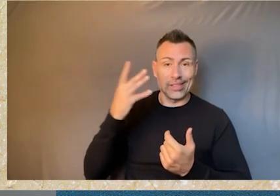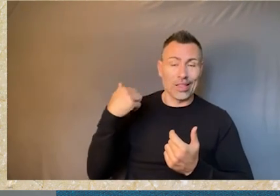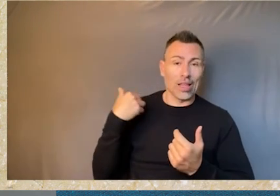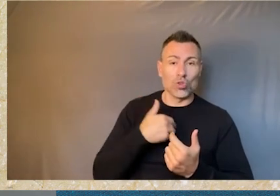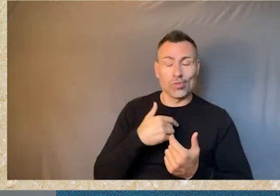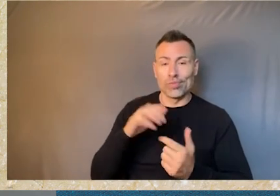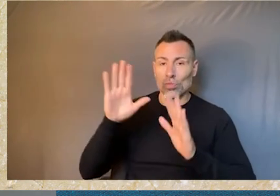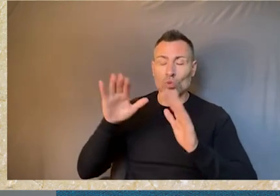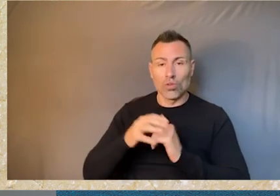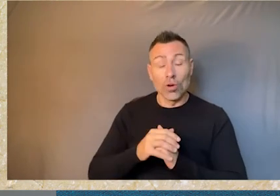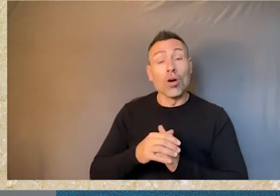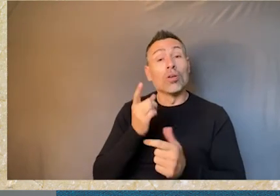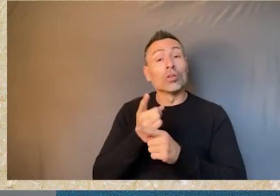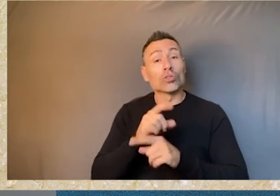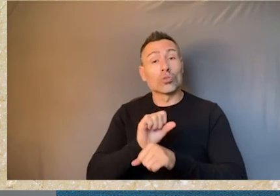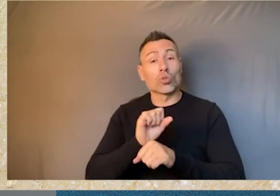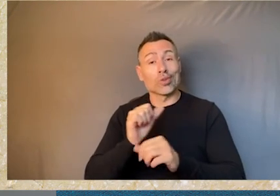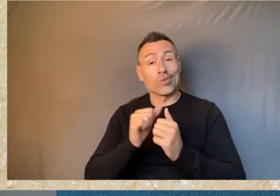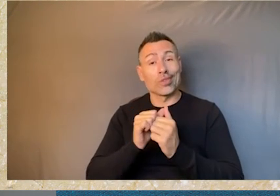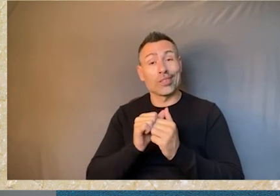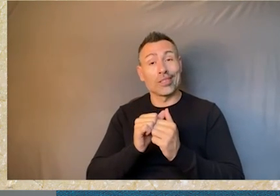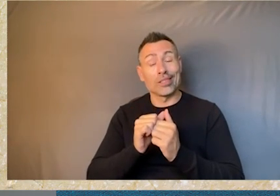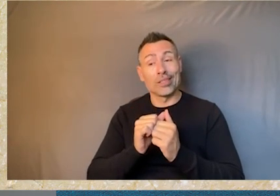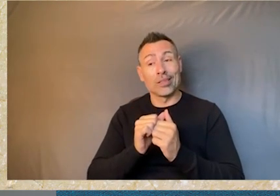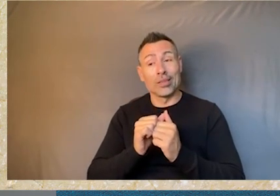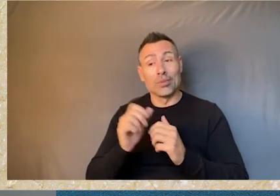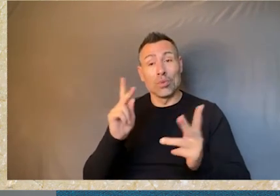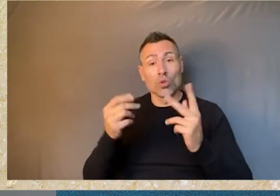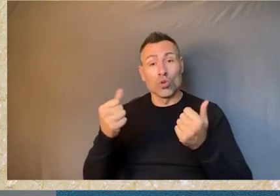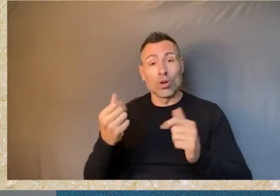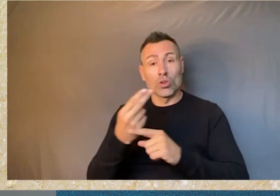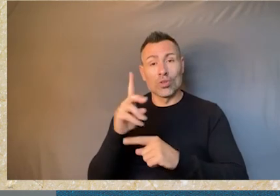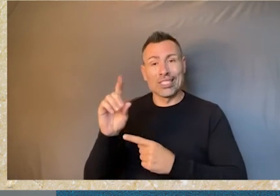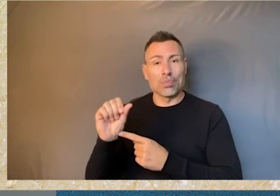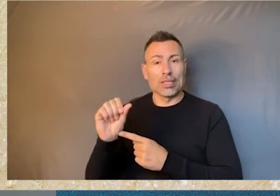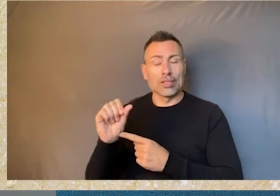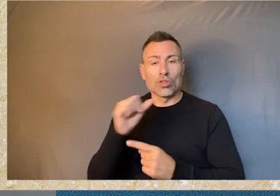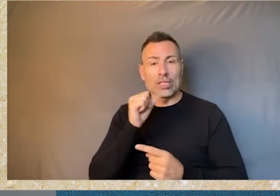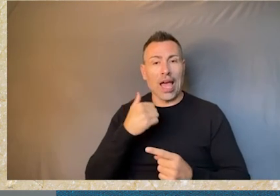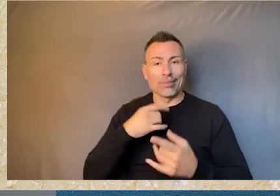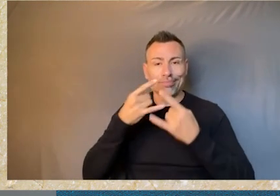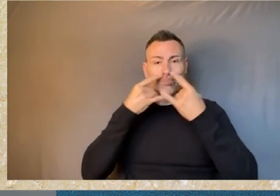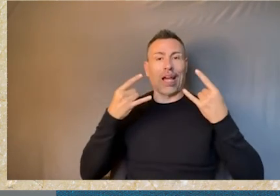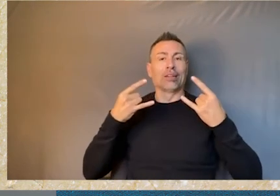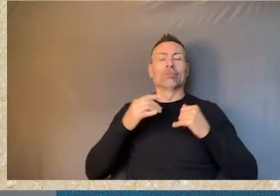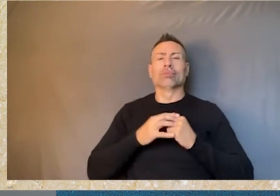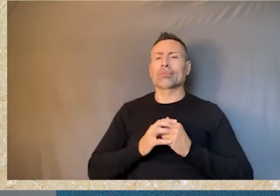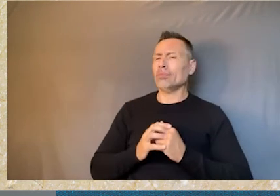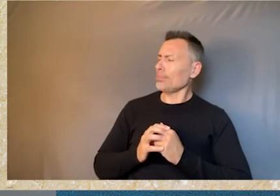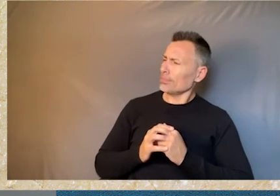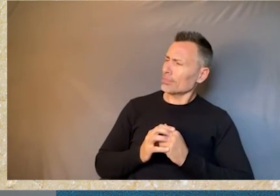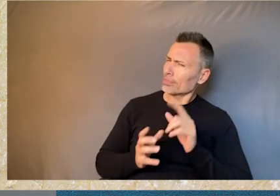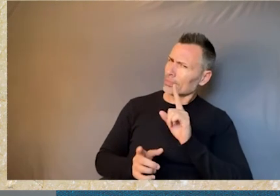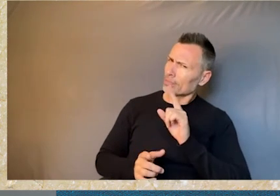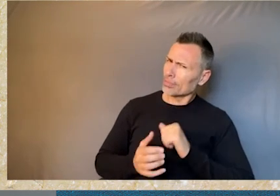great. We're also working against people who are trying to use disability to not wear masks. We've taken a pretty